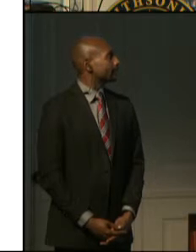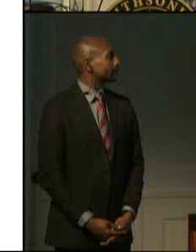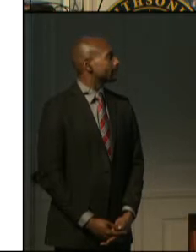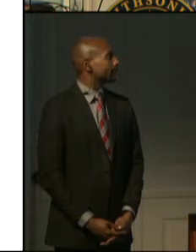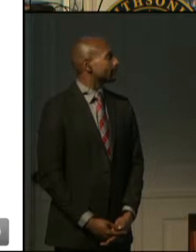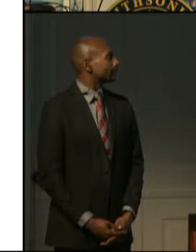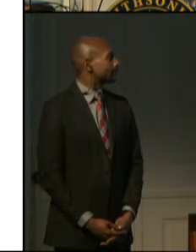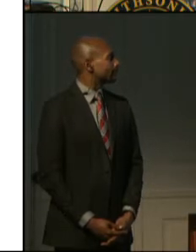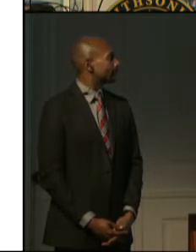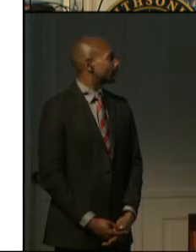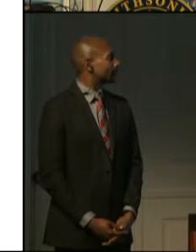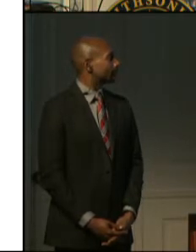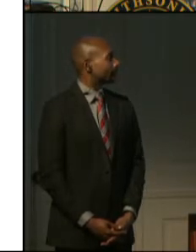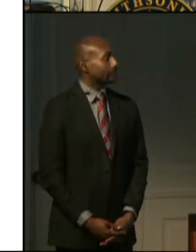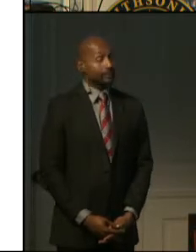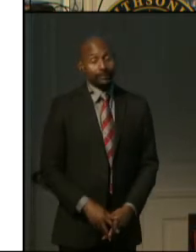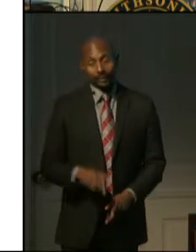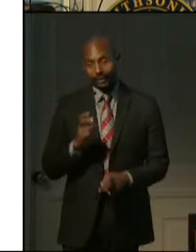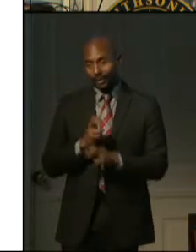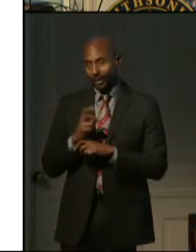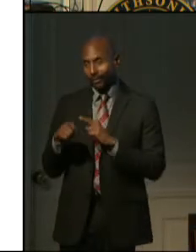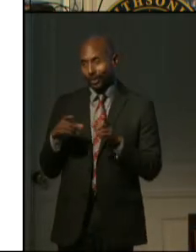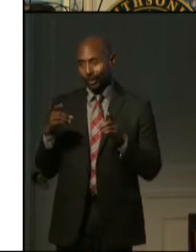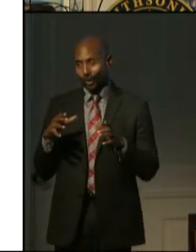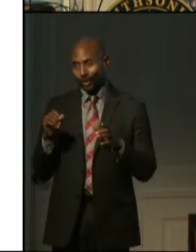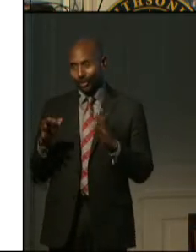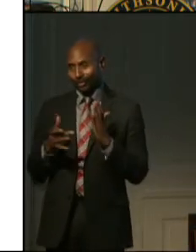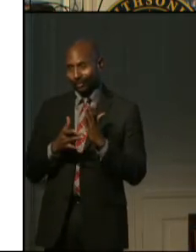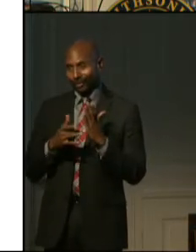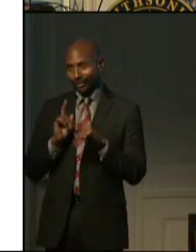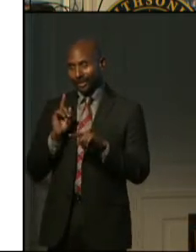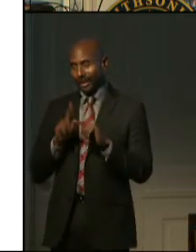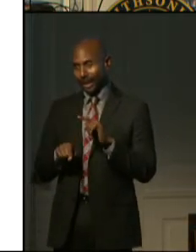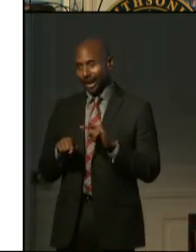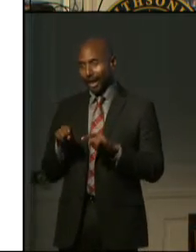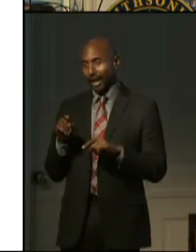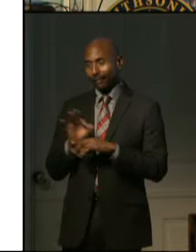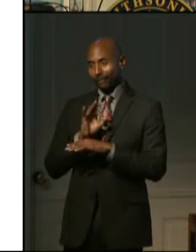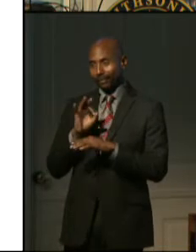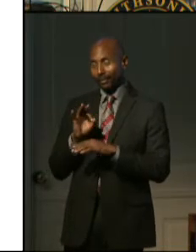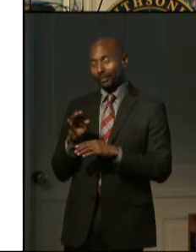Oh, I see, okay. It's pretty bad when the director of technology can't work PowerPoint, but.